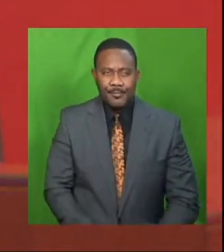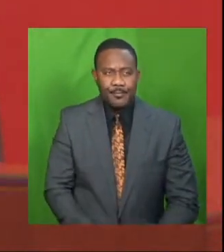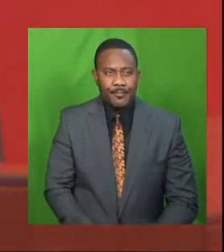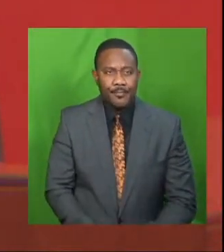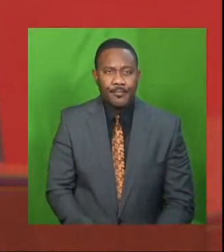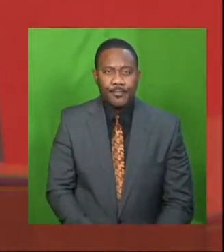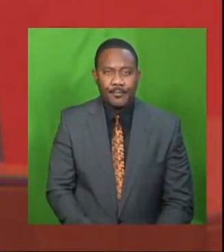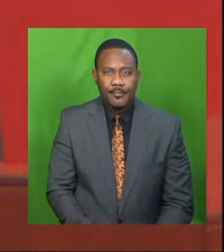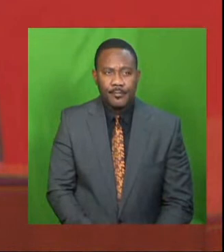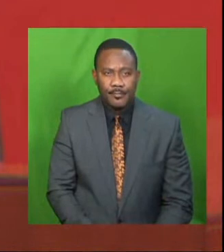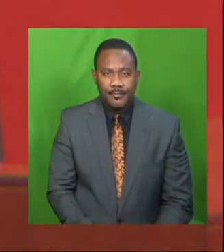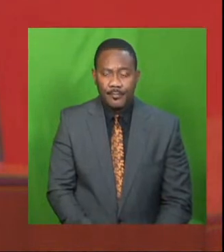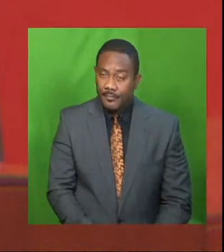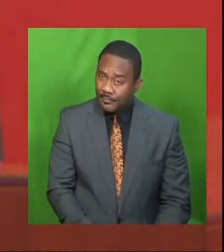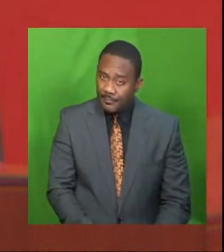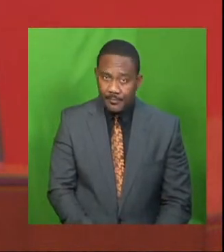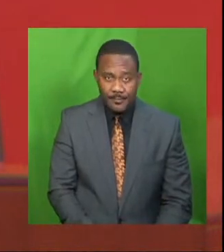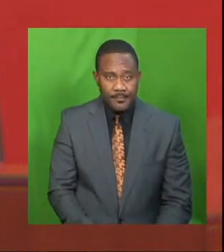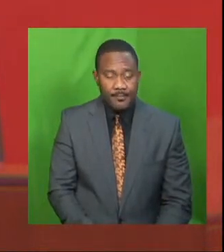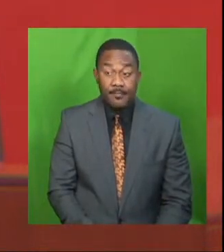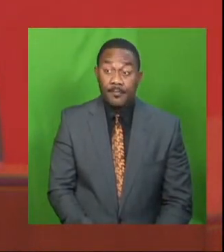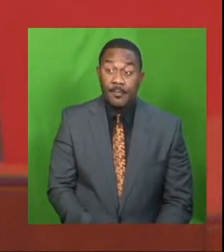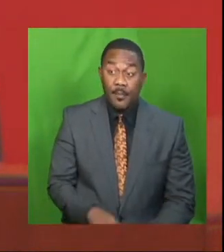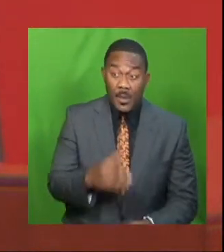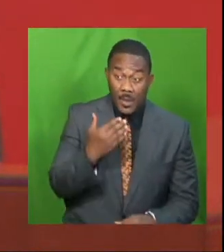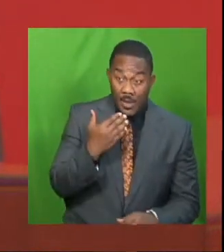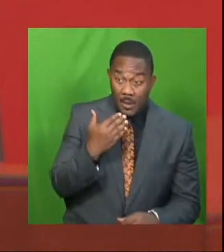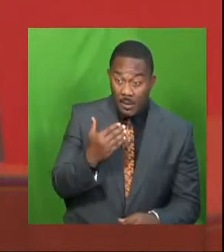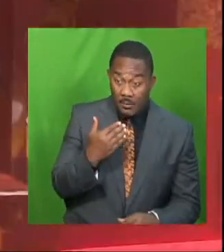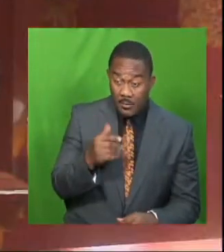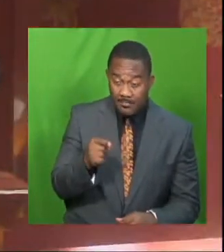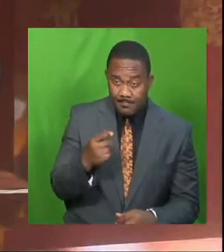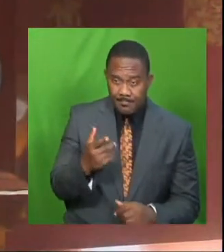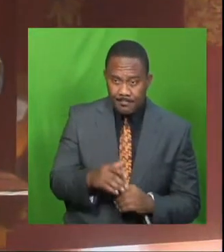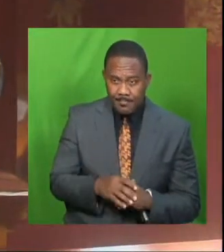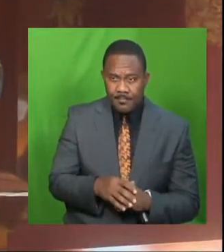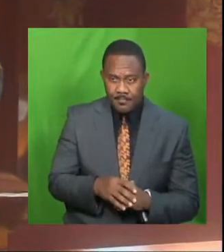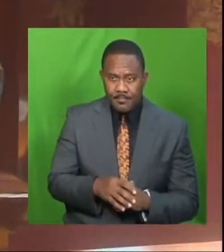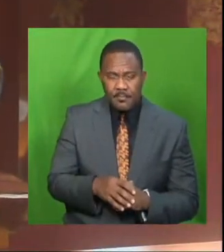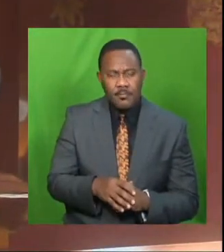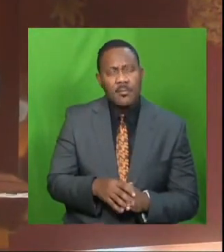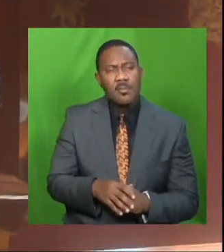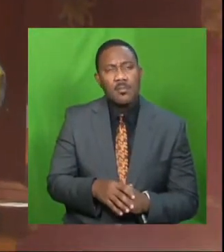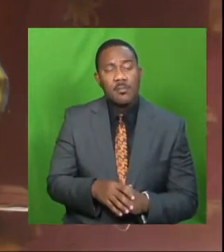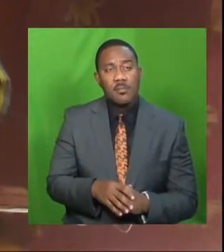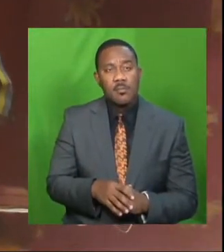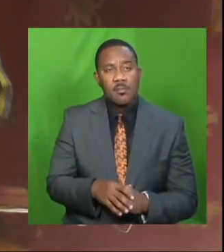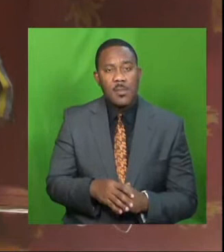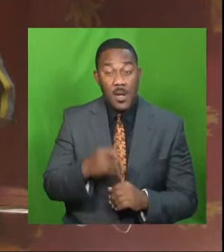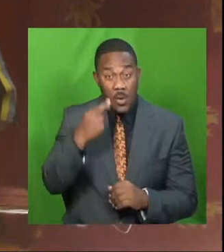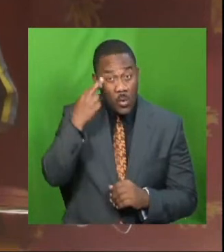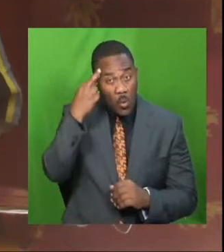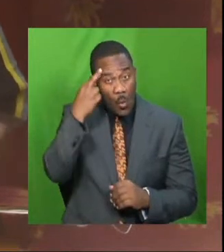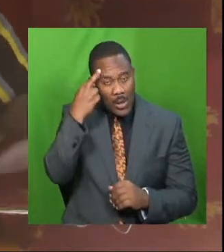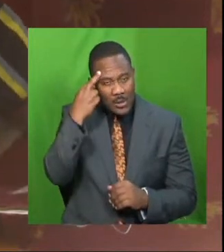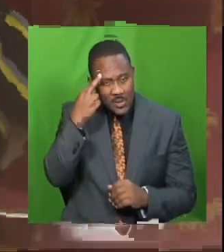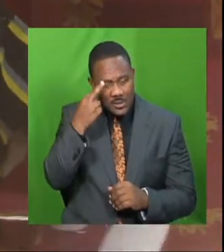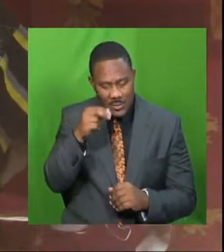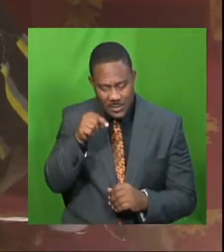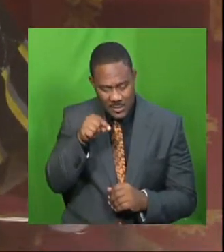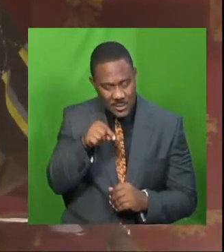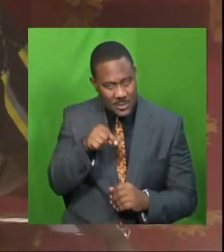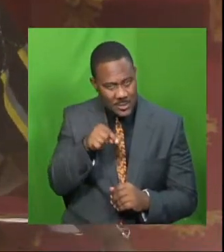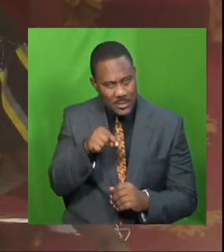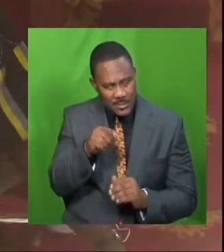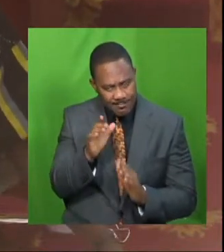Mr. Speaker, I want to thank my colleague for the follow-up question. It is for precisely this reason that this coordinated mechanism has